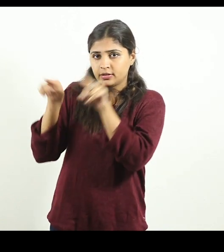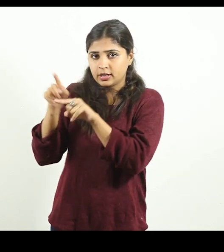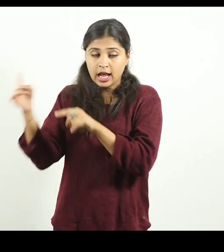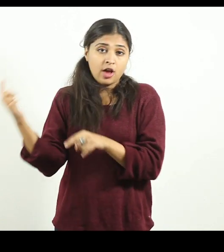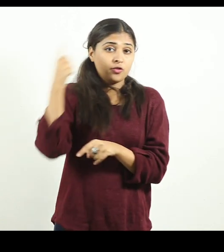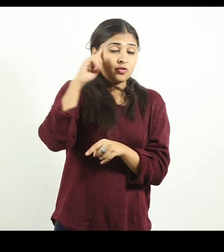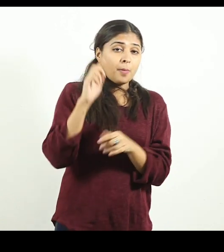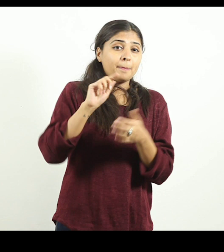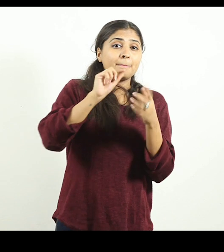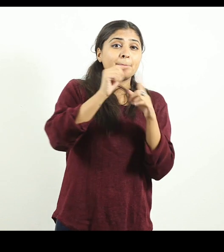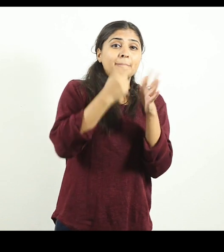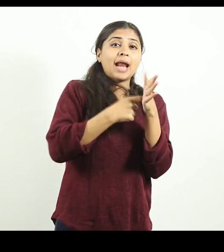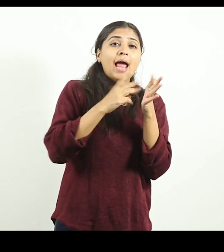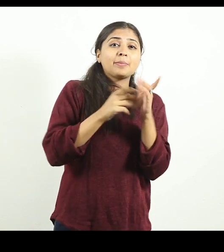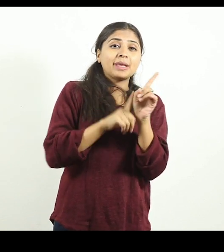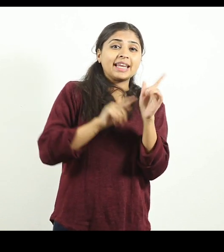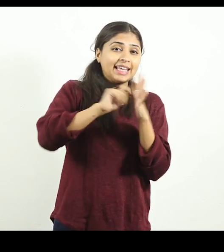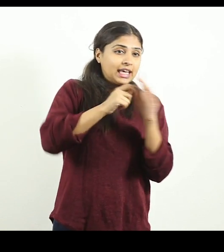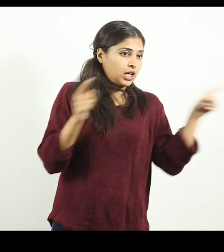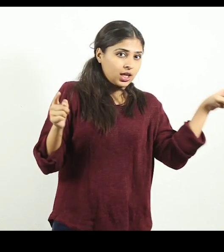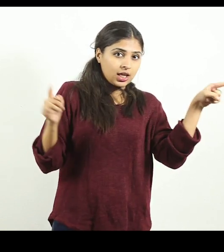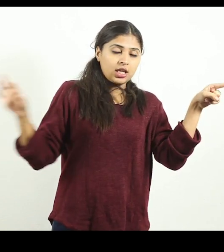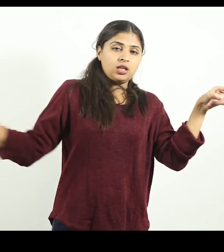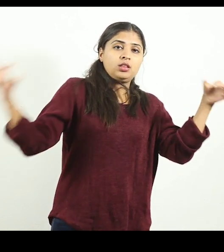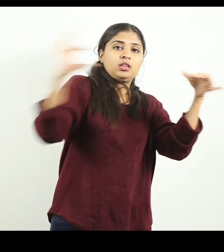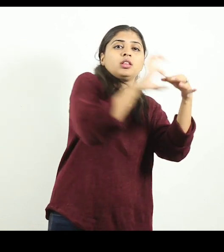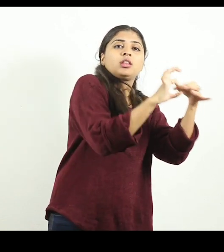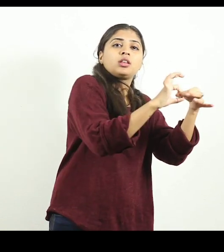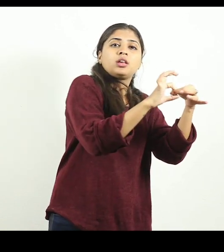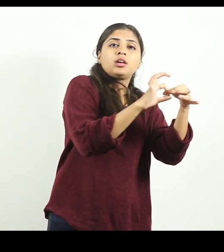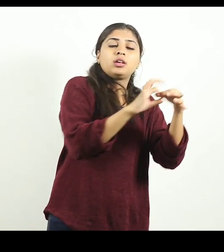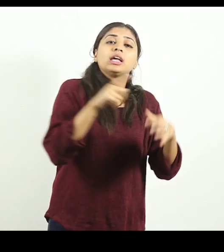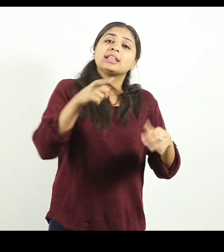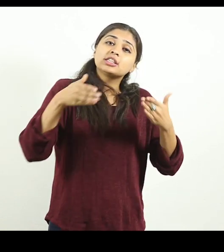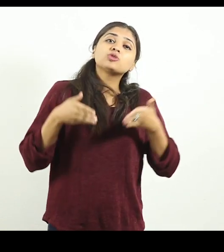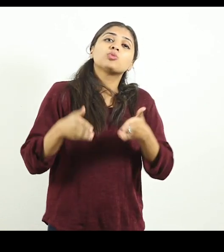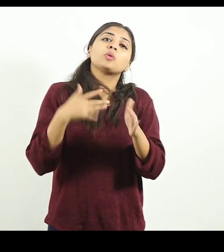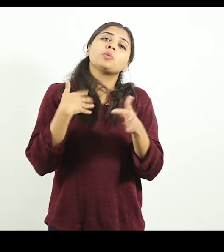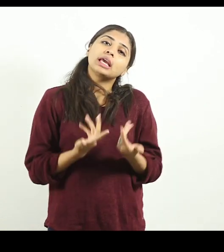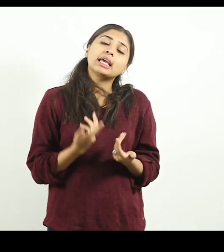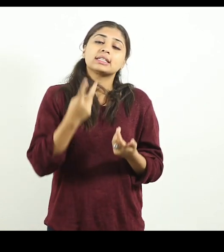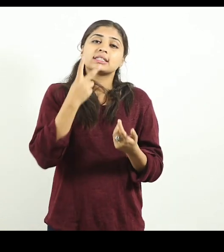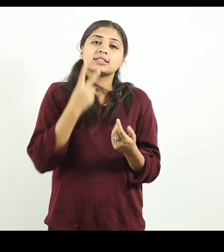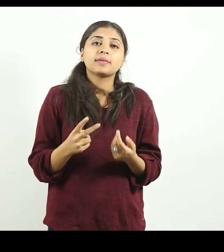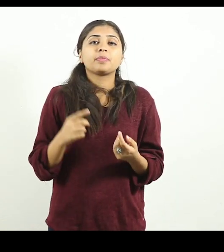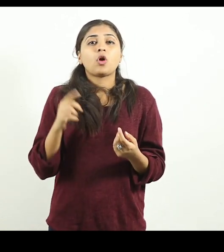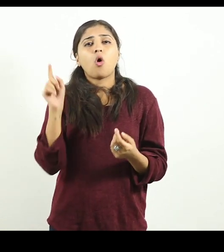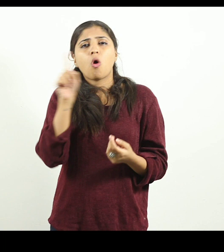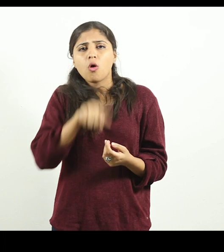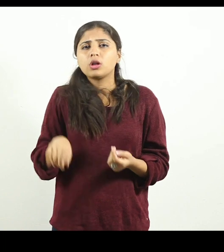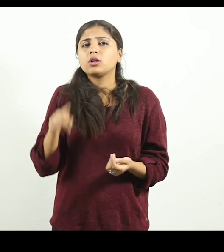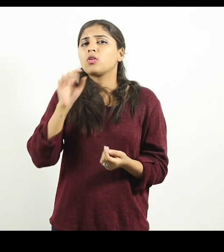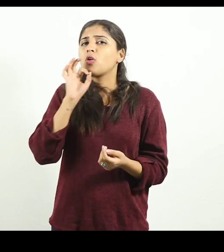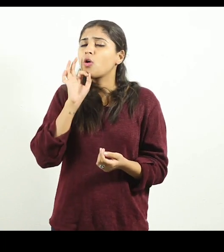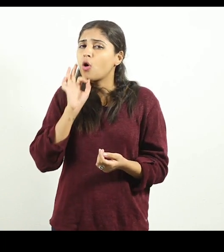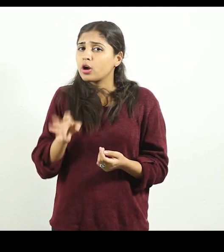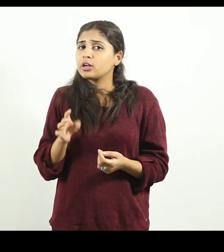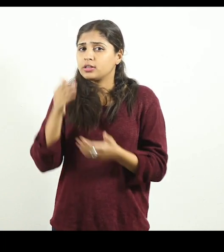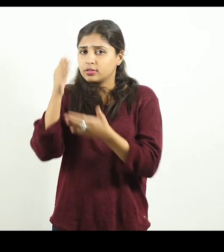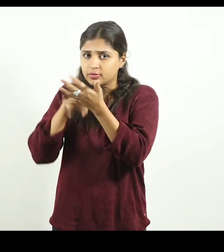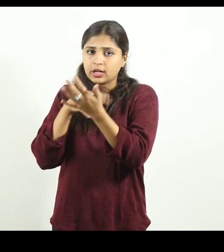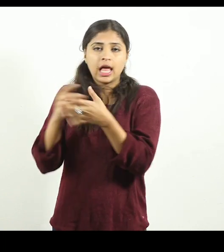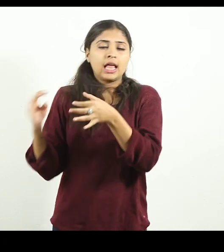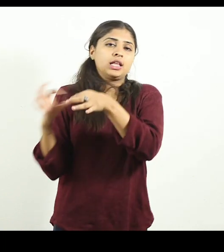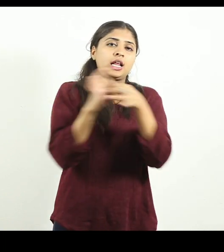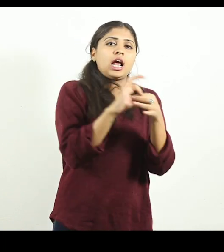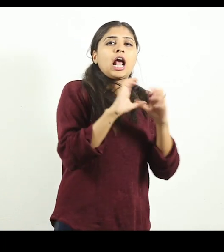This way, we can ensure that all orders in the orders table are related to the customer in the customer table. In